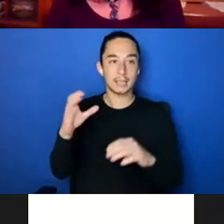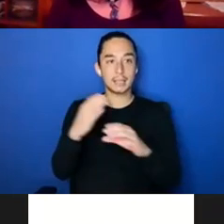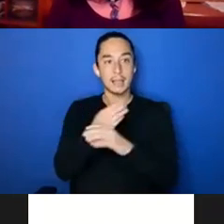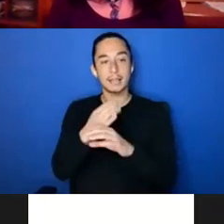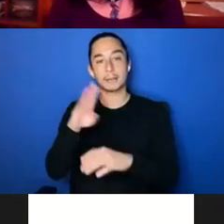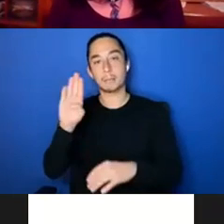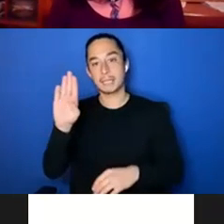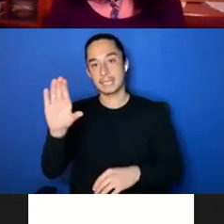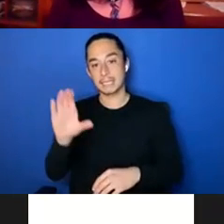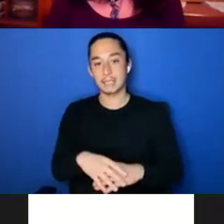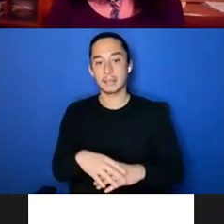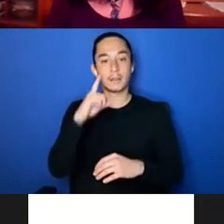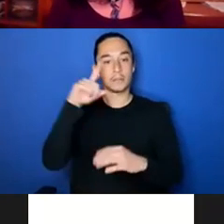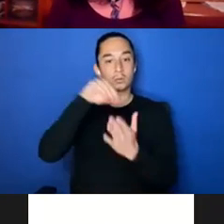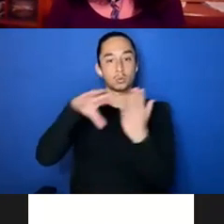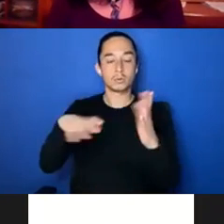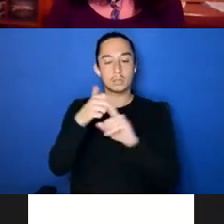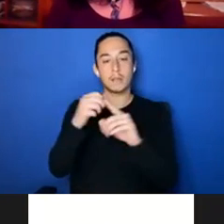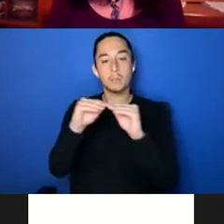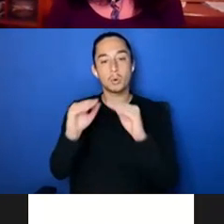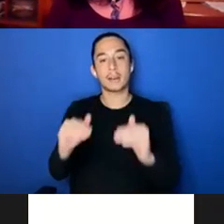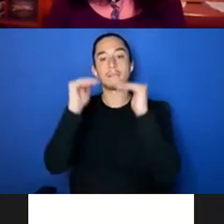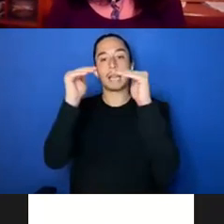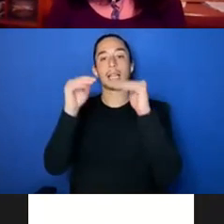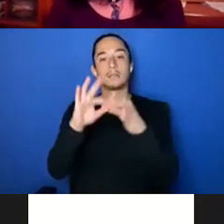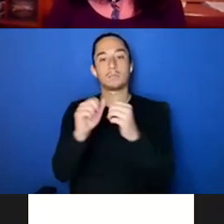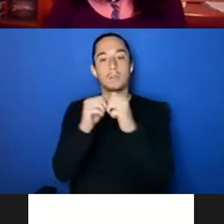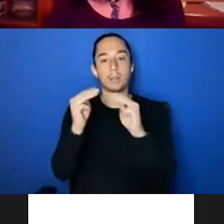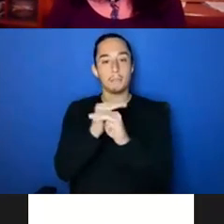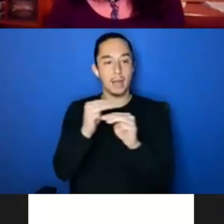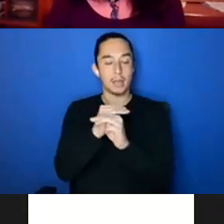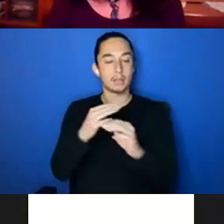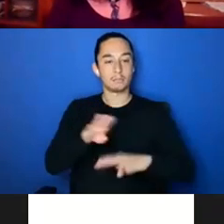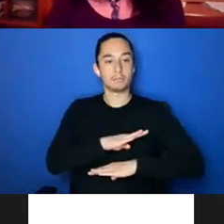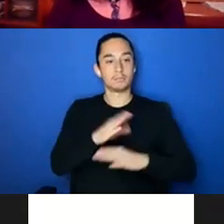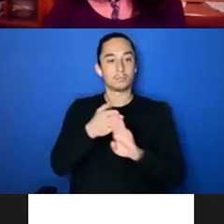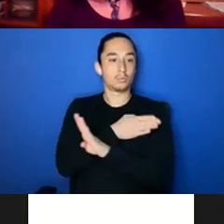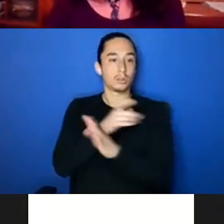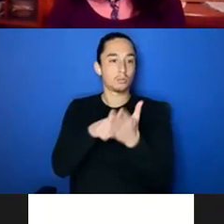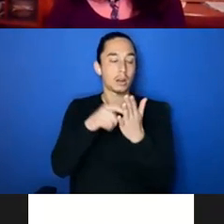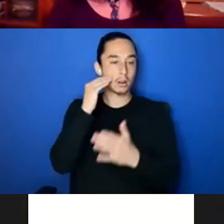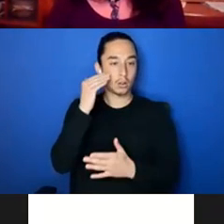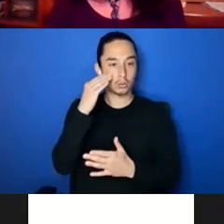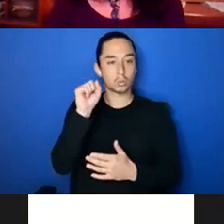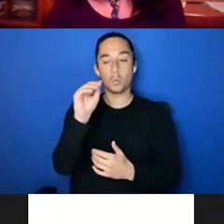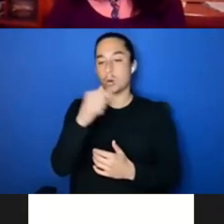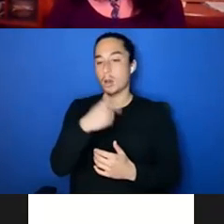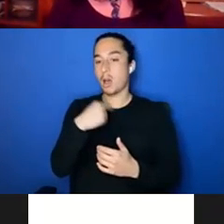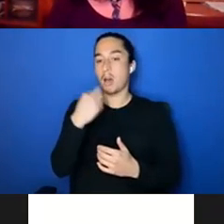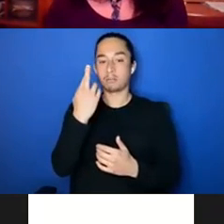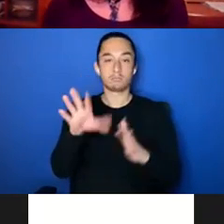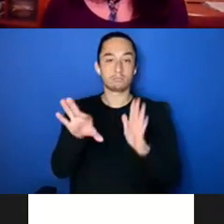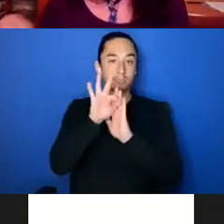BC for students who are more advanced in mathematics and have met the prerequisite knowledge. So I actually find that